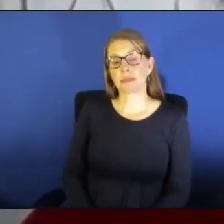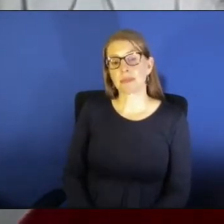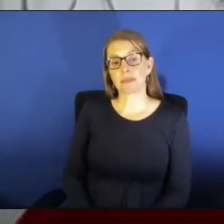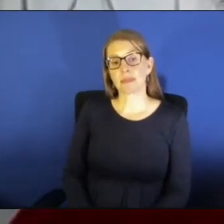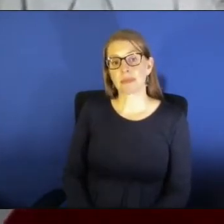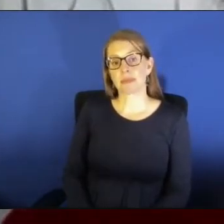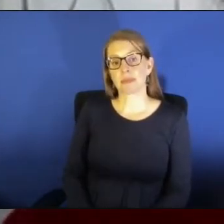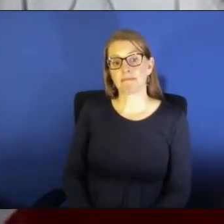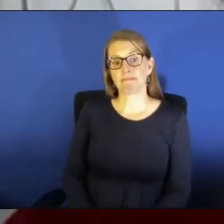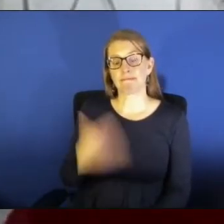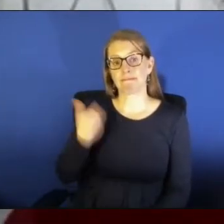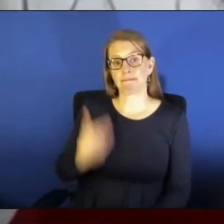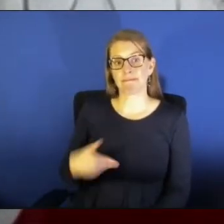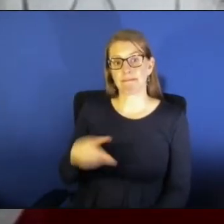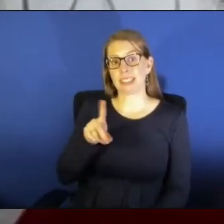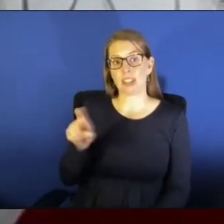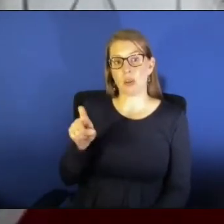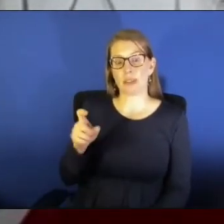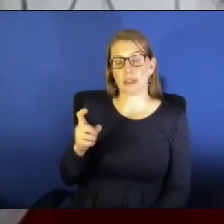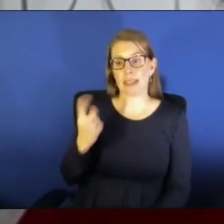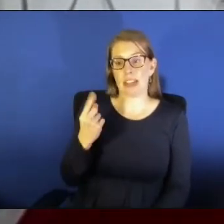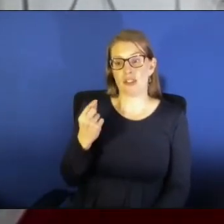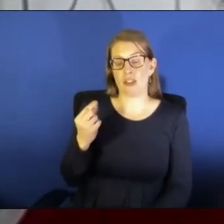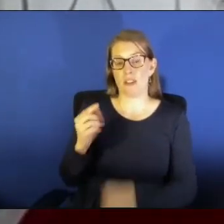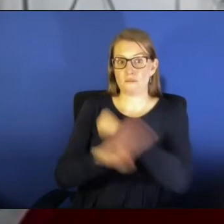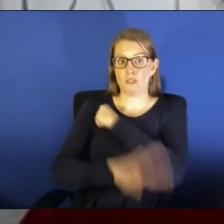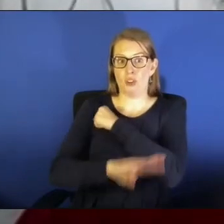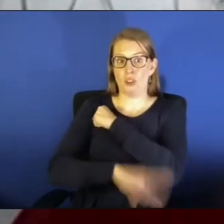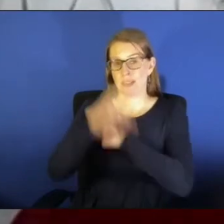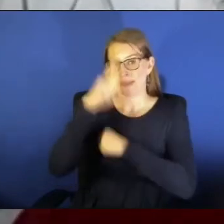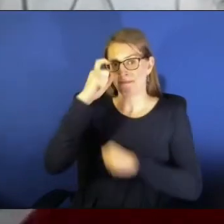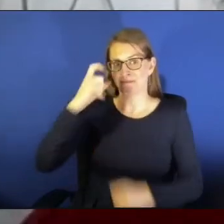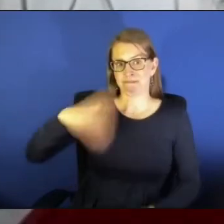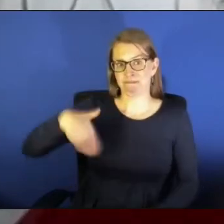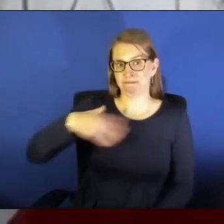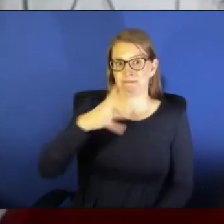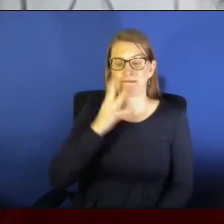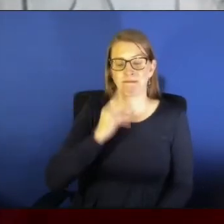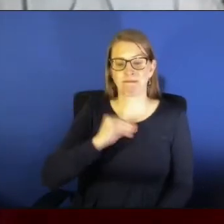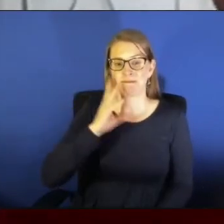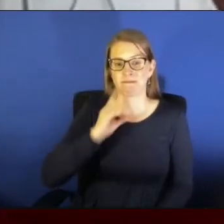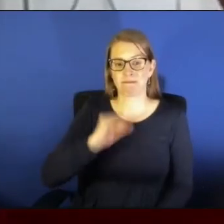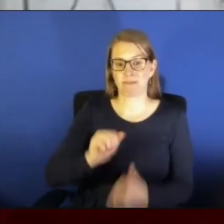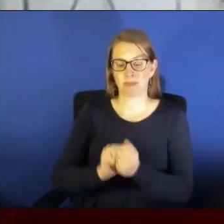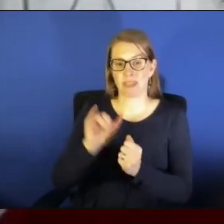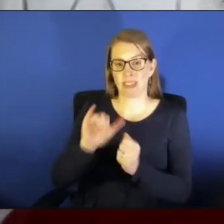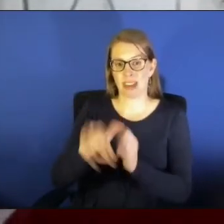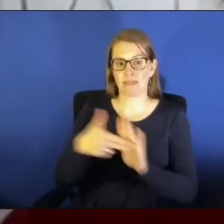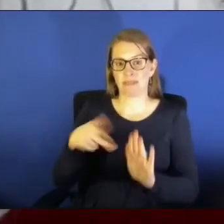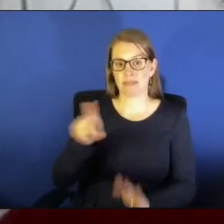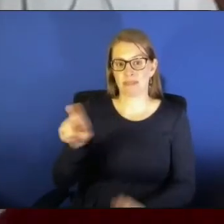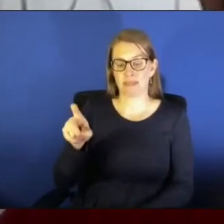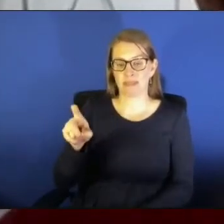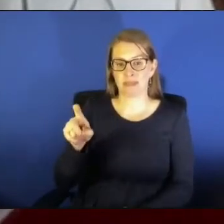being diagnosed last fall, I haven't gone through a summer yet, but spending 2 months here in